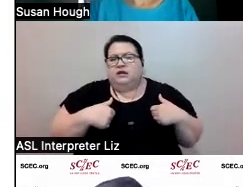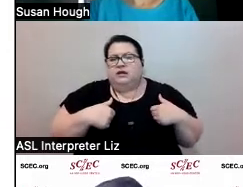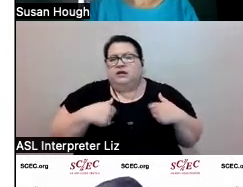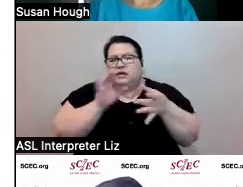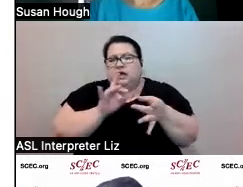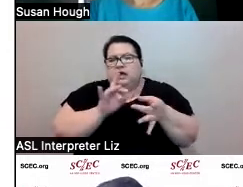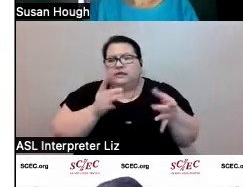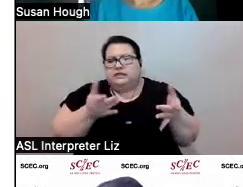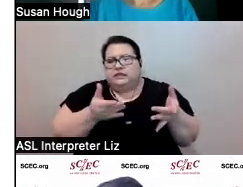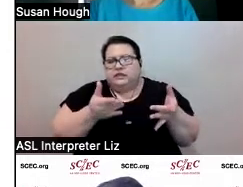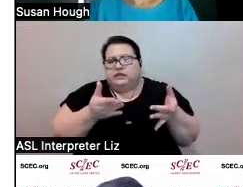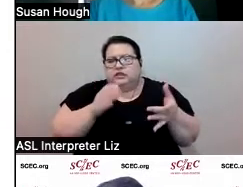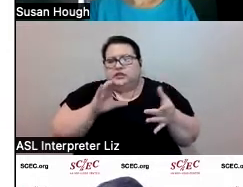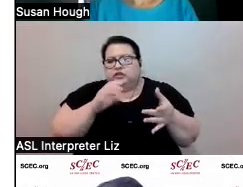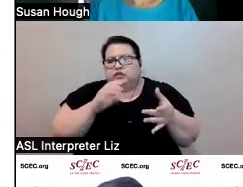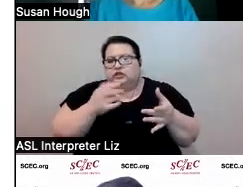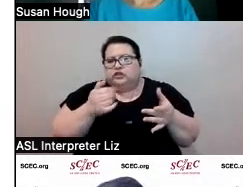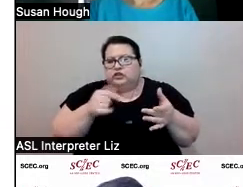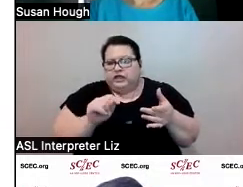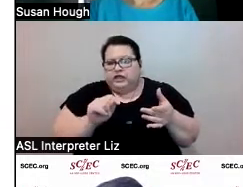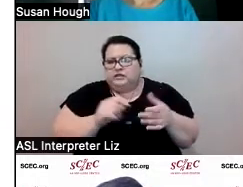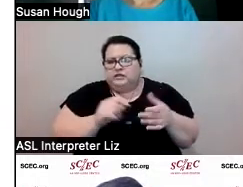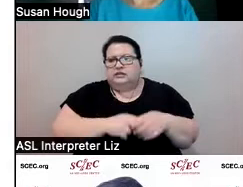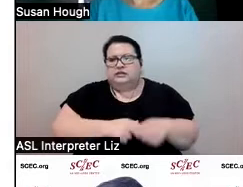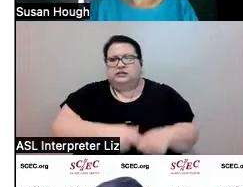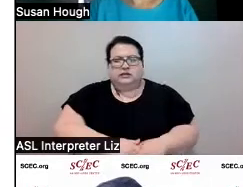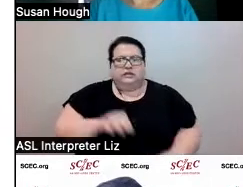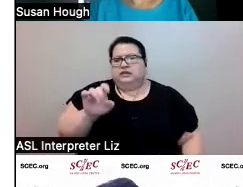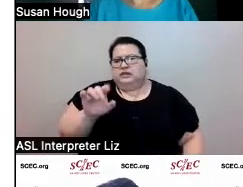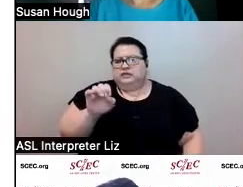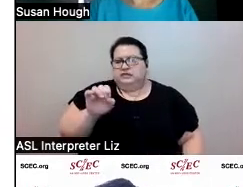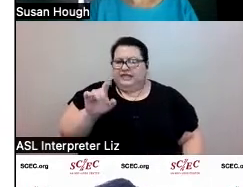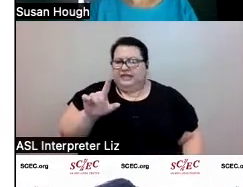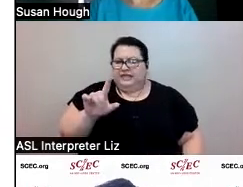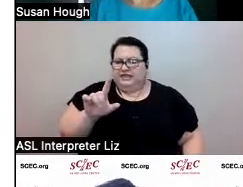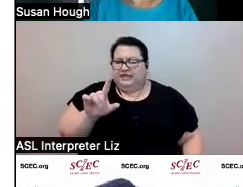comments here in the chat. Eldon Gath, Sue, do you